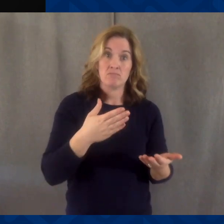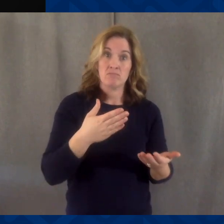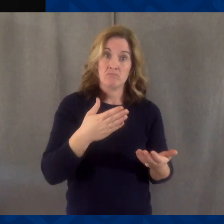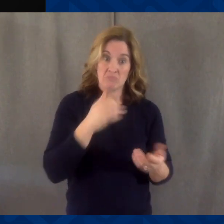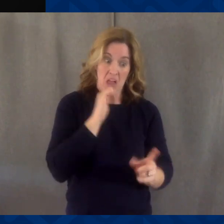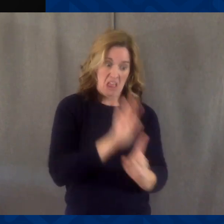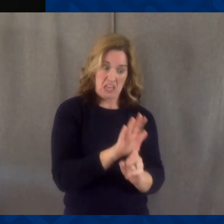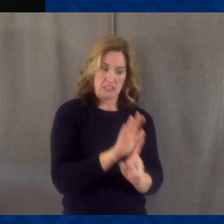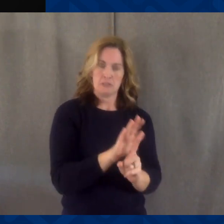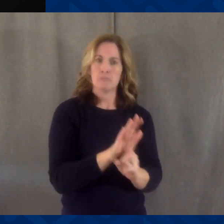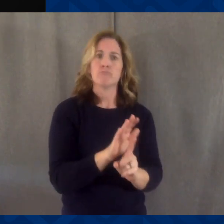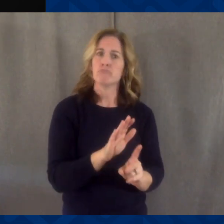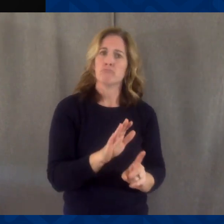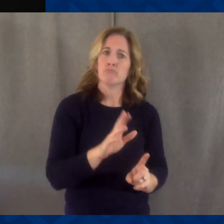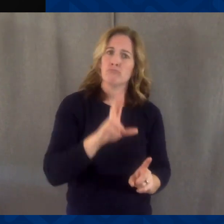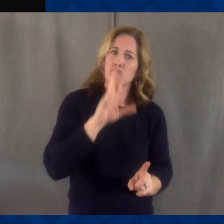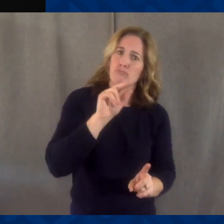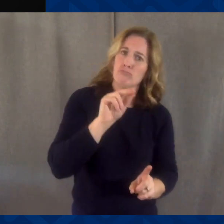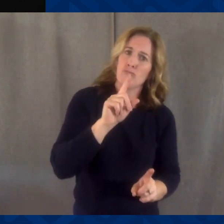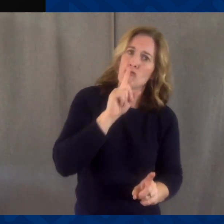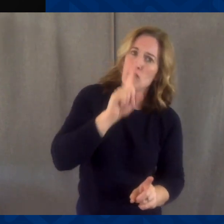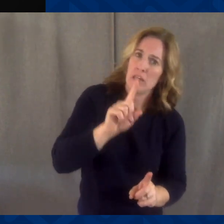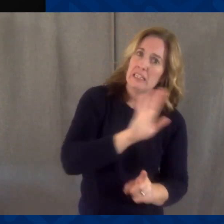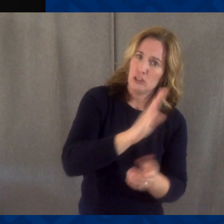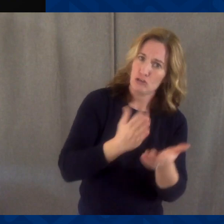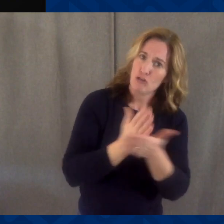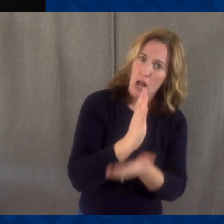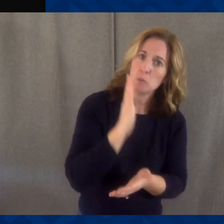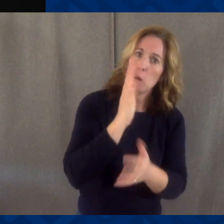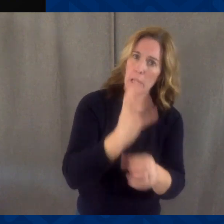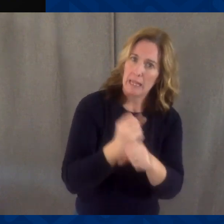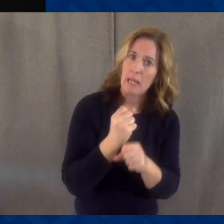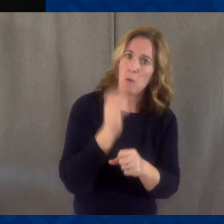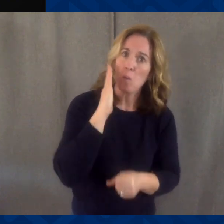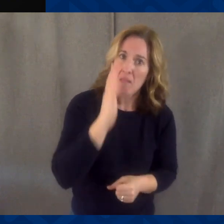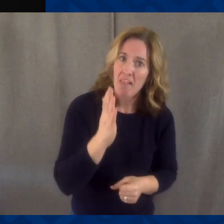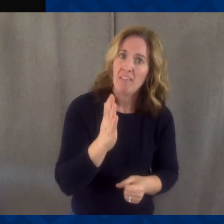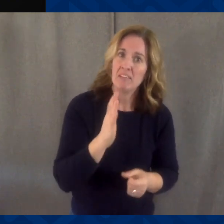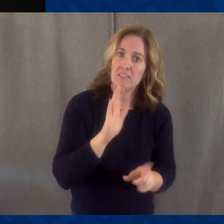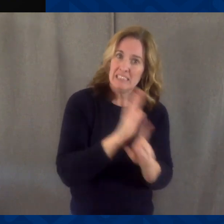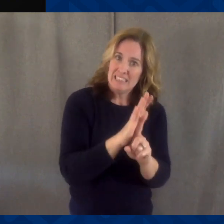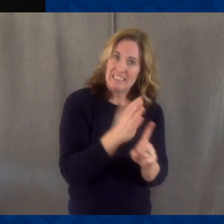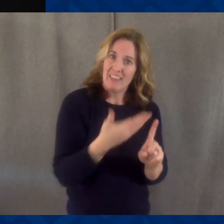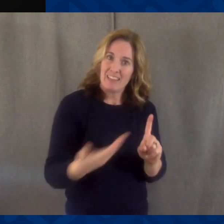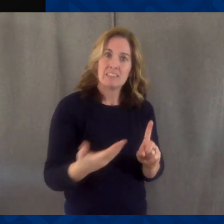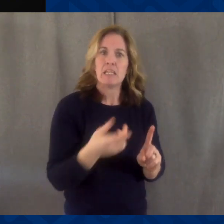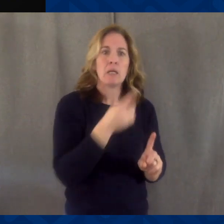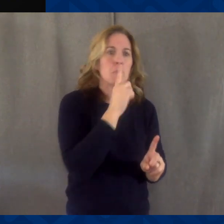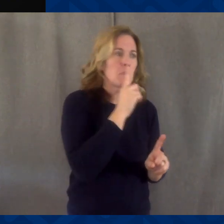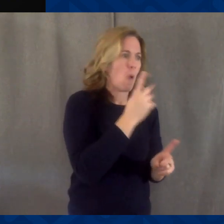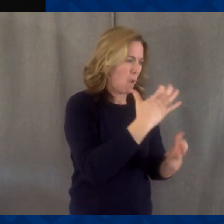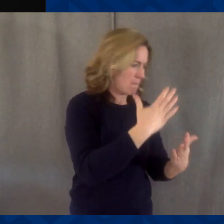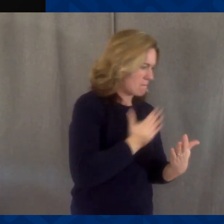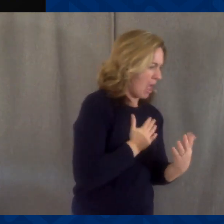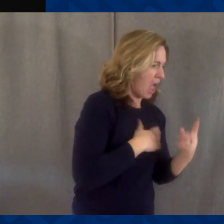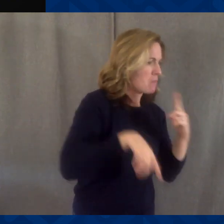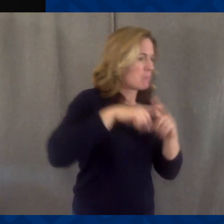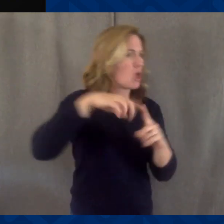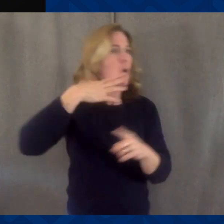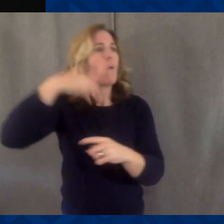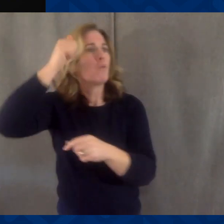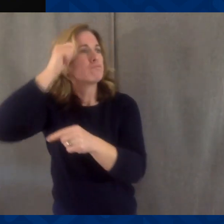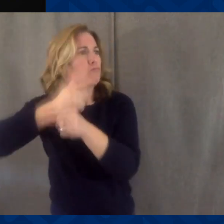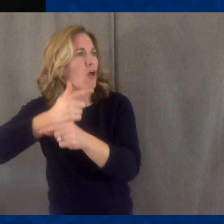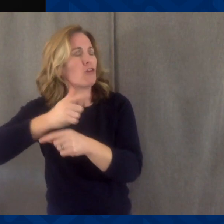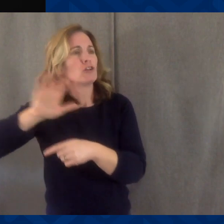to. He didn't demand all of his father's estate. He didn't say, I want my share of the stuff and my older brother's. The younger son's problem